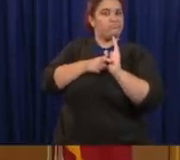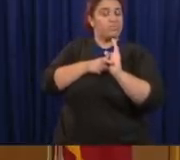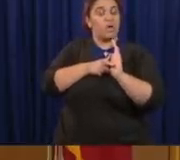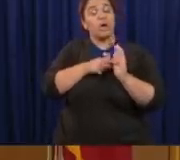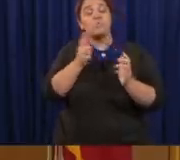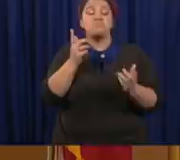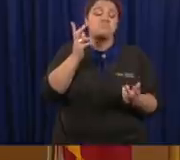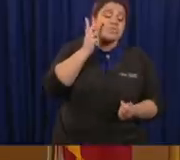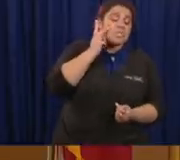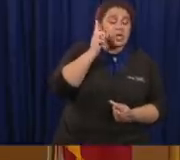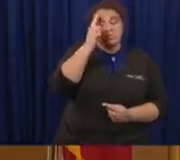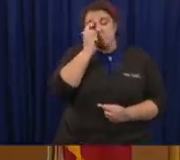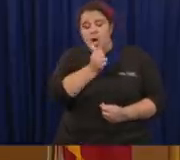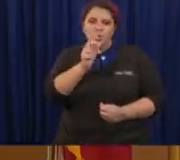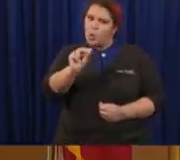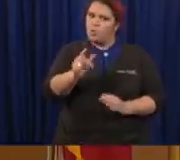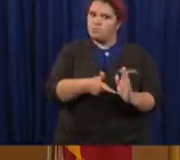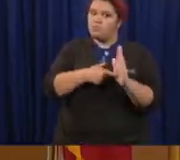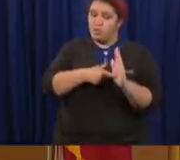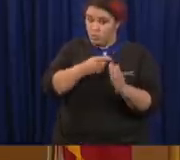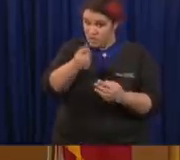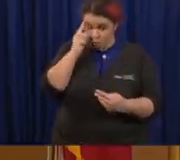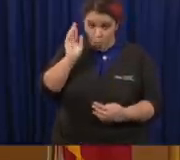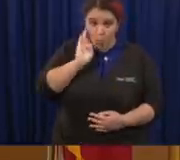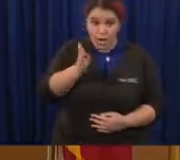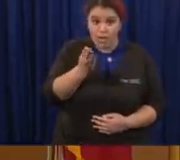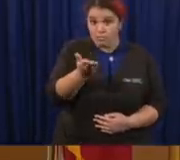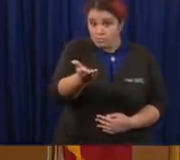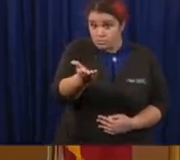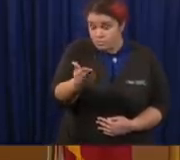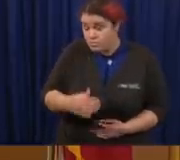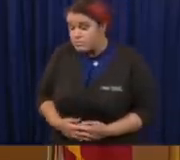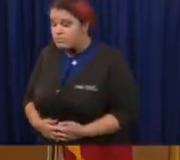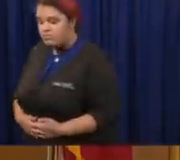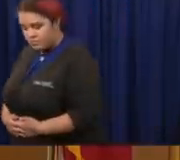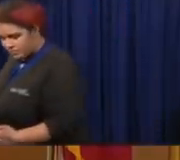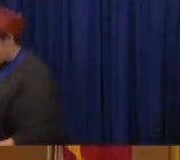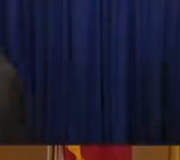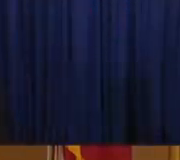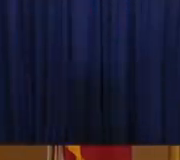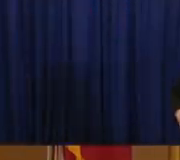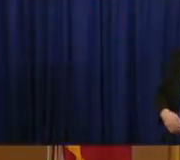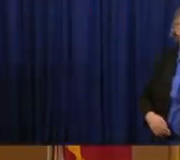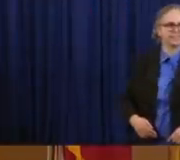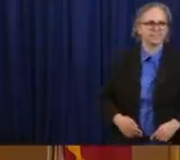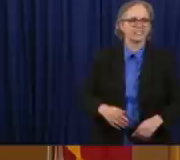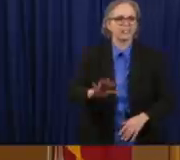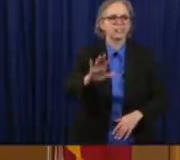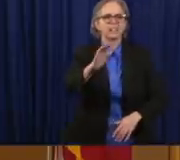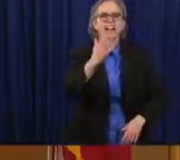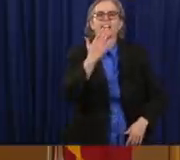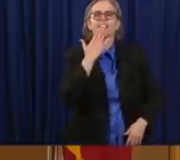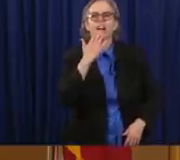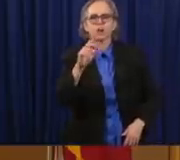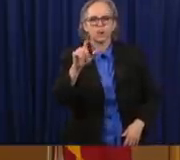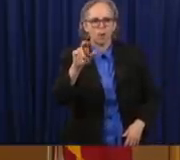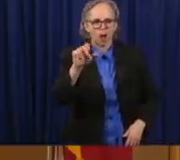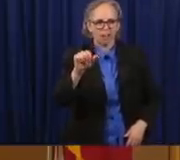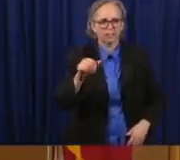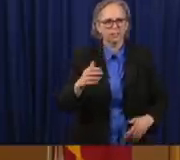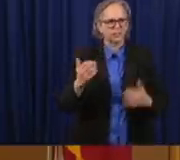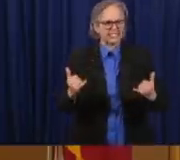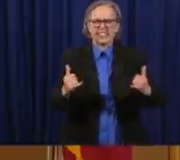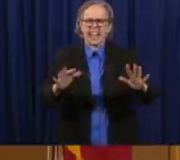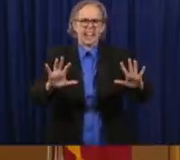wear masks or mandatory? Thanks, Laura. Let me start today with a very, very, very strong suggestion that when people are out in